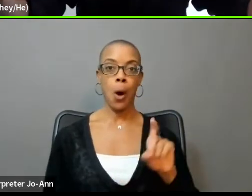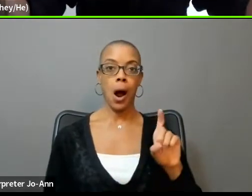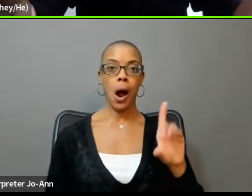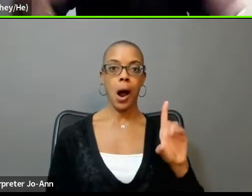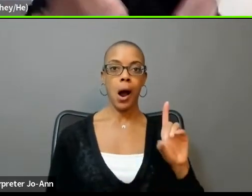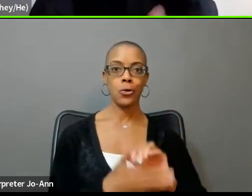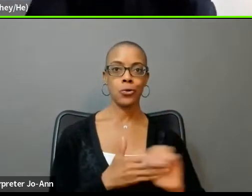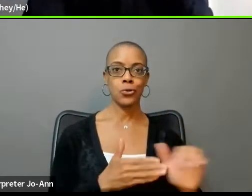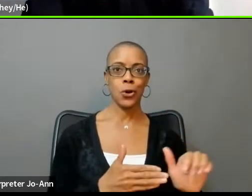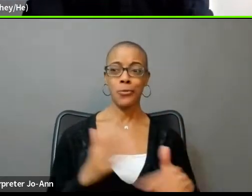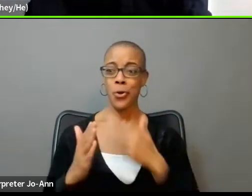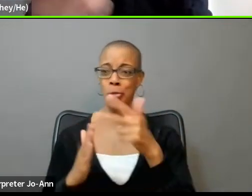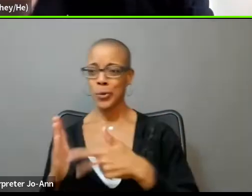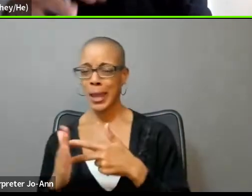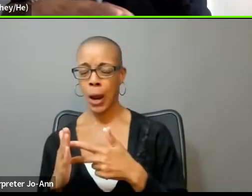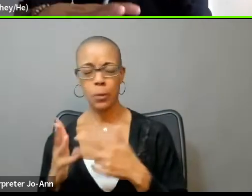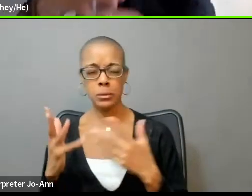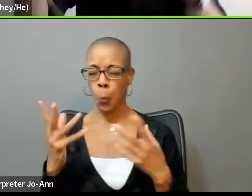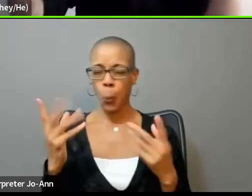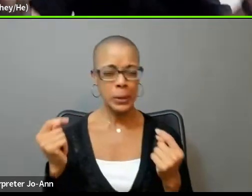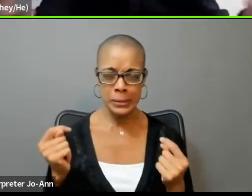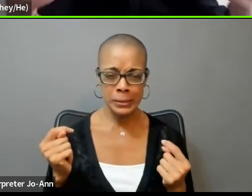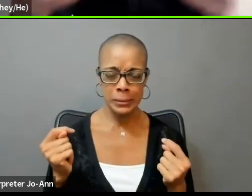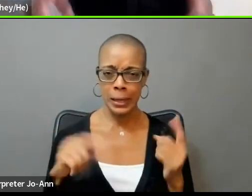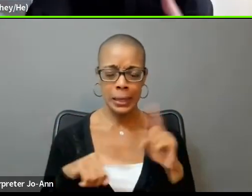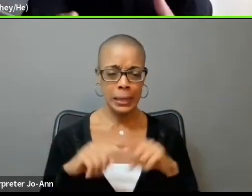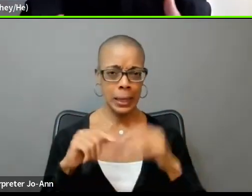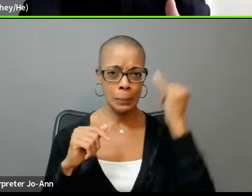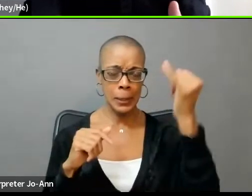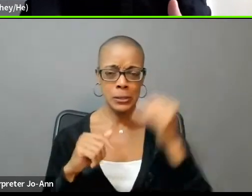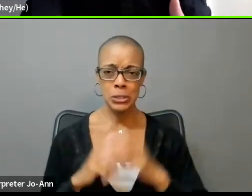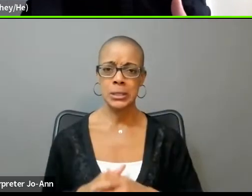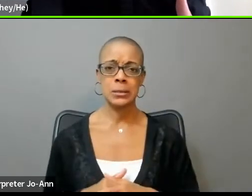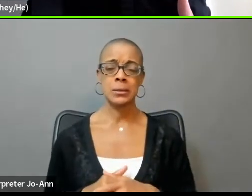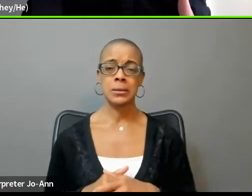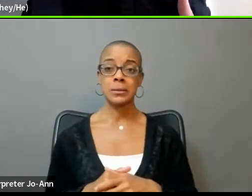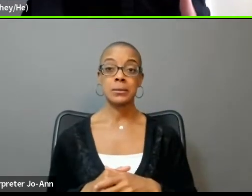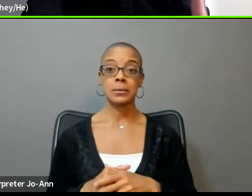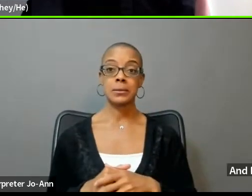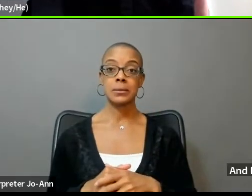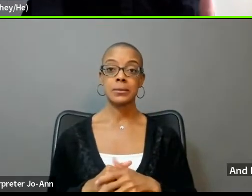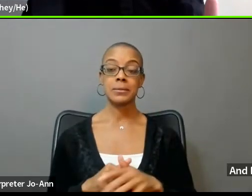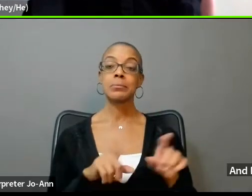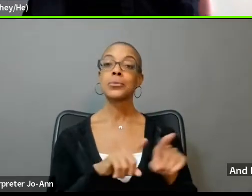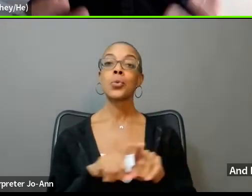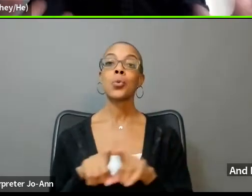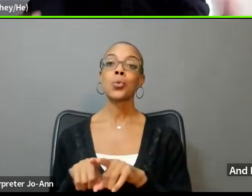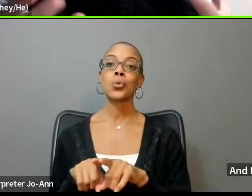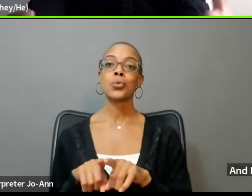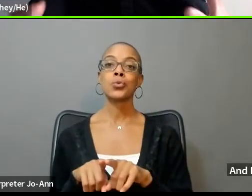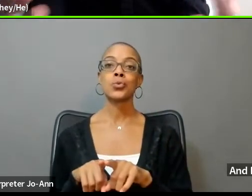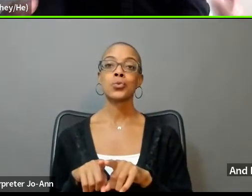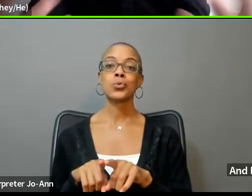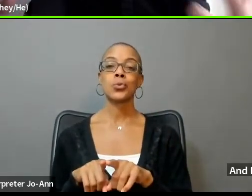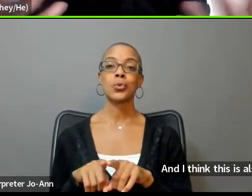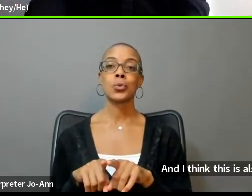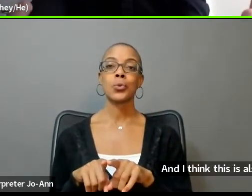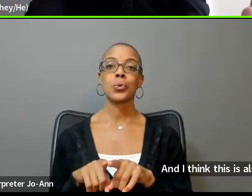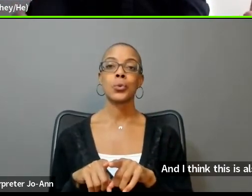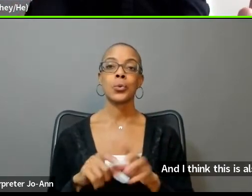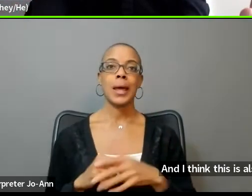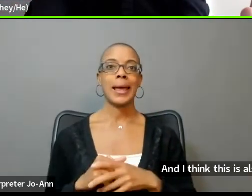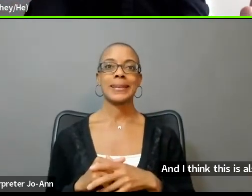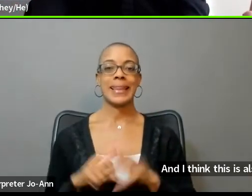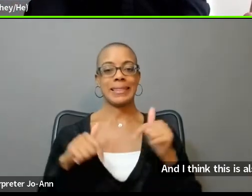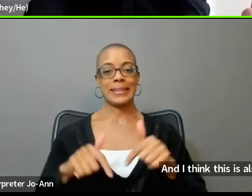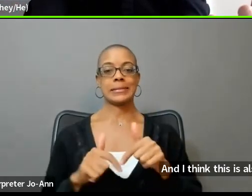I can't even imagine. Like, and I think this is also connected to this capitalistic, individualistic culture that